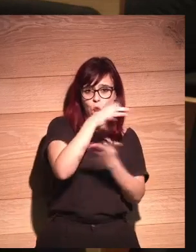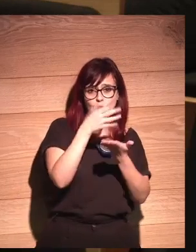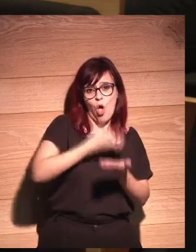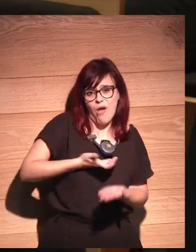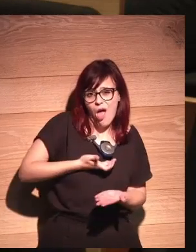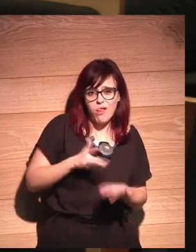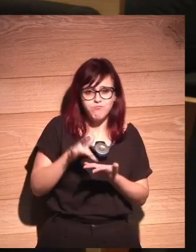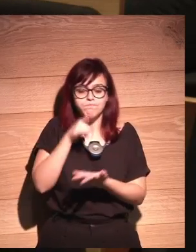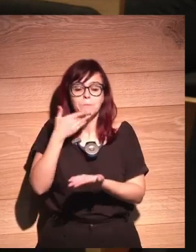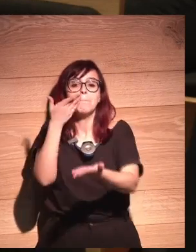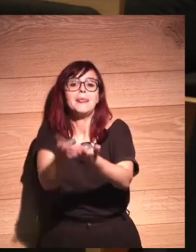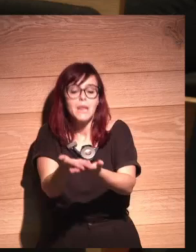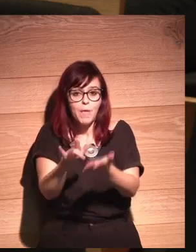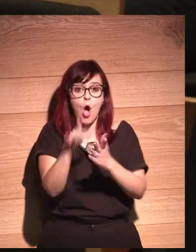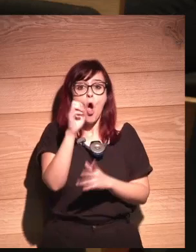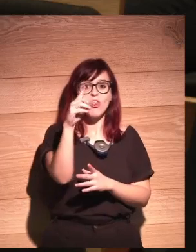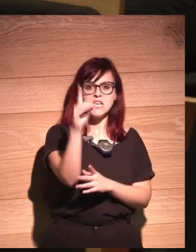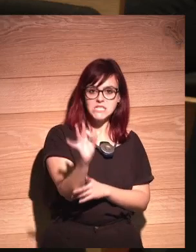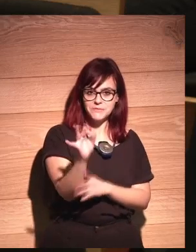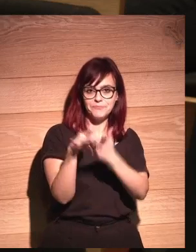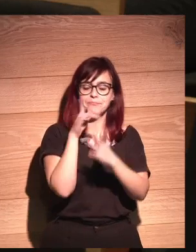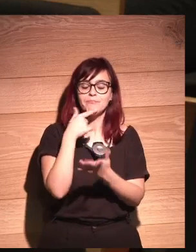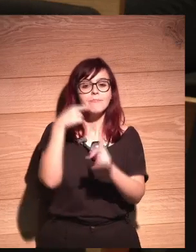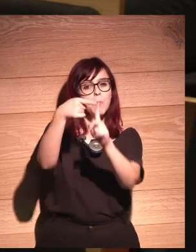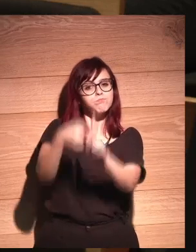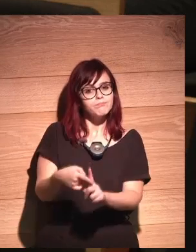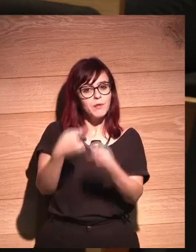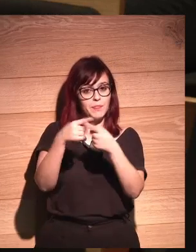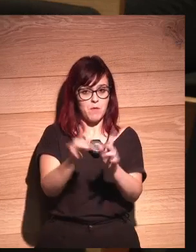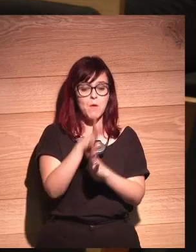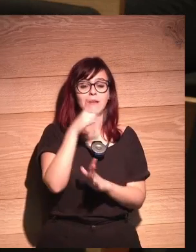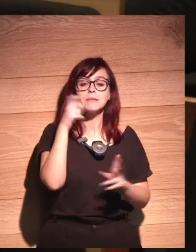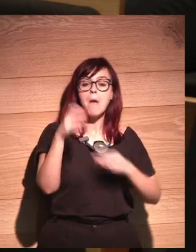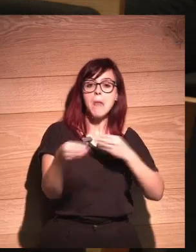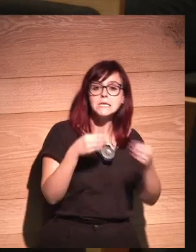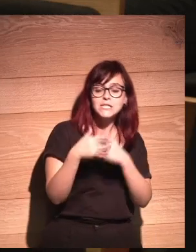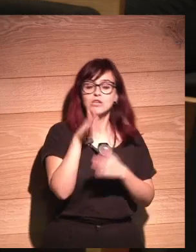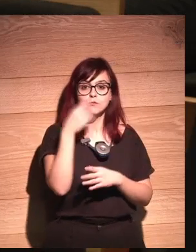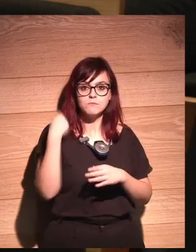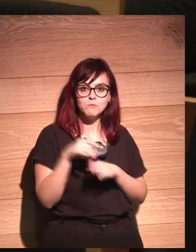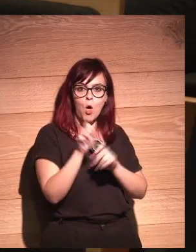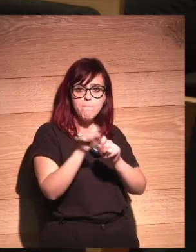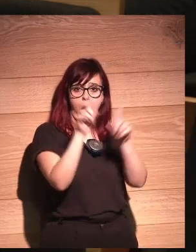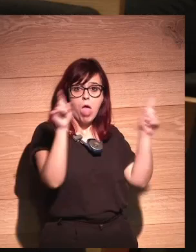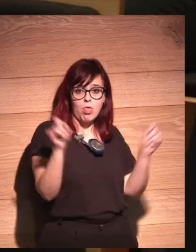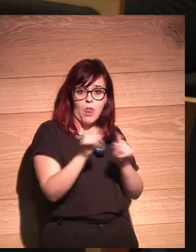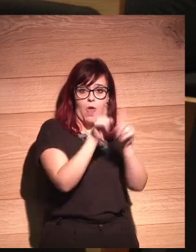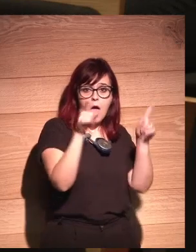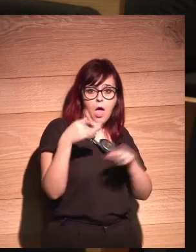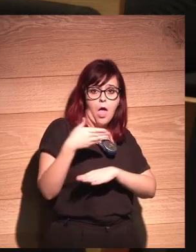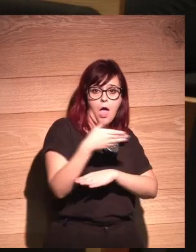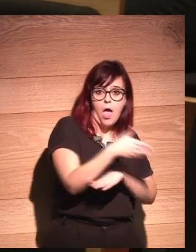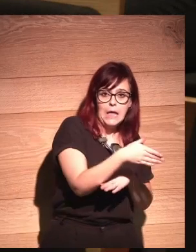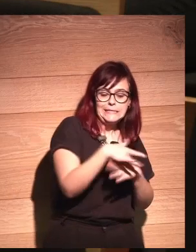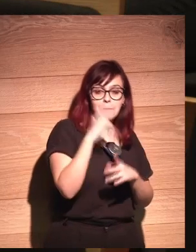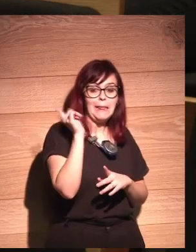the countries these SDGs. So when we've talked about plastics in